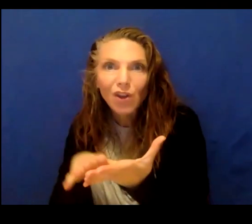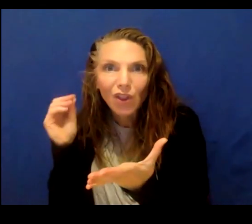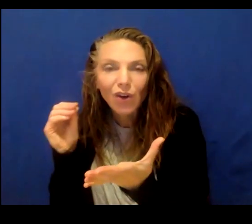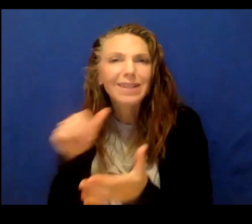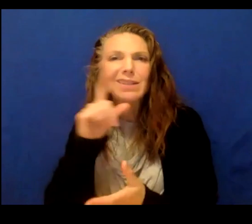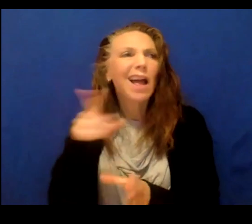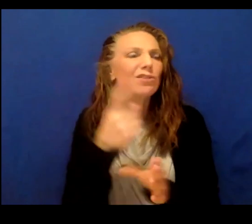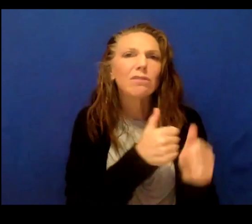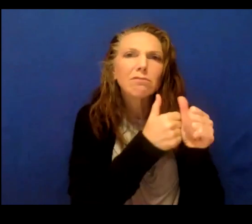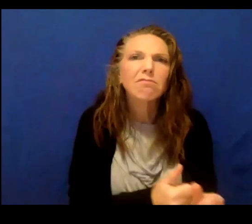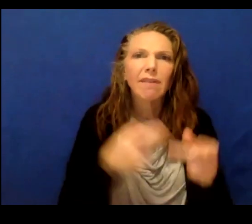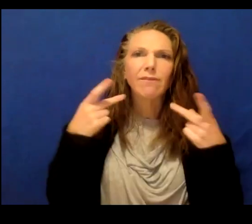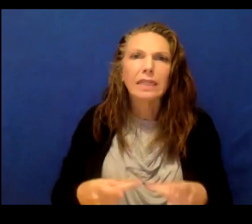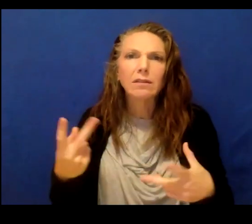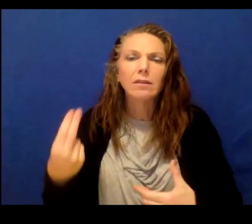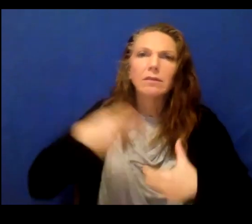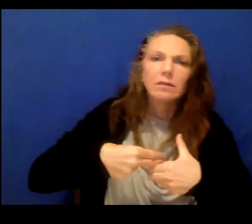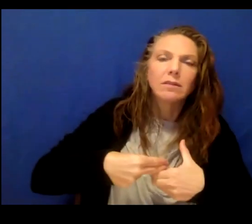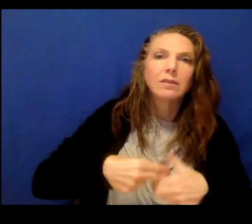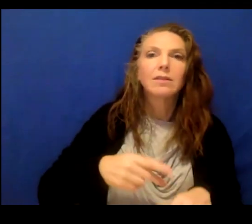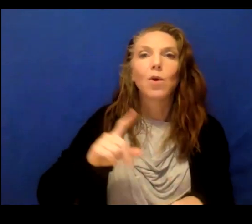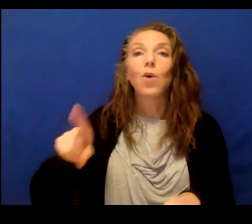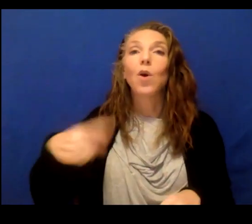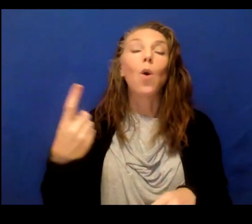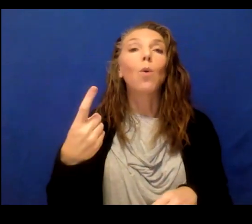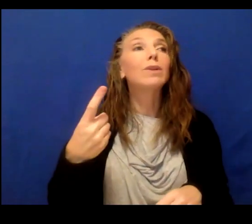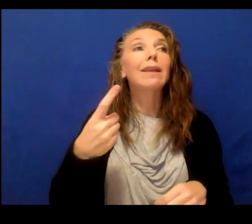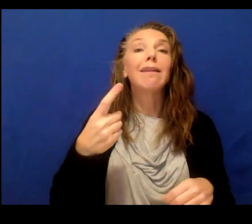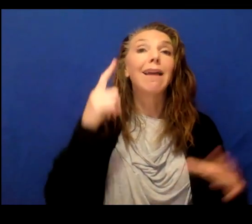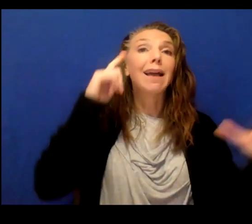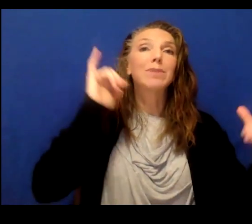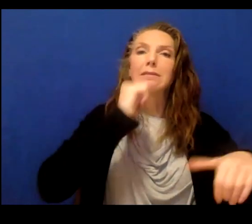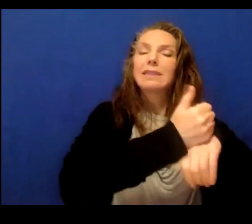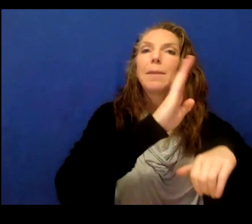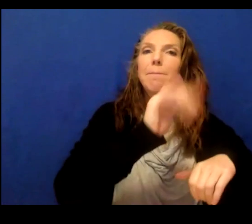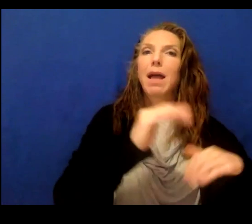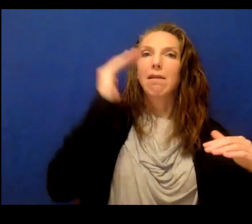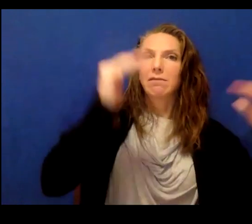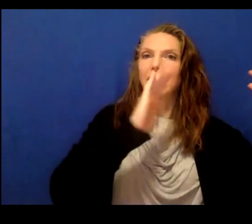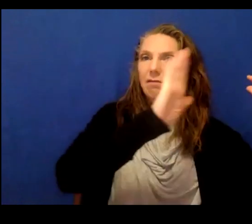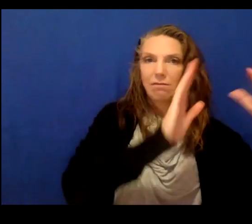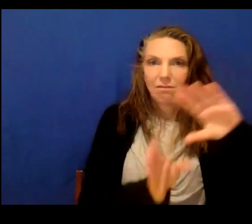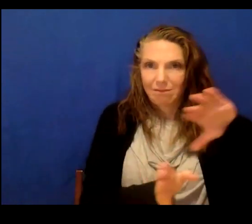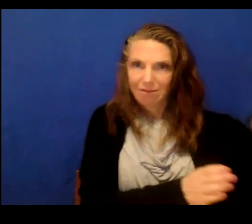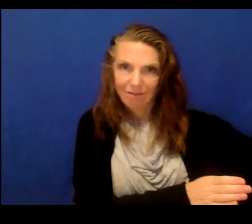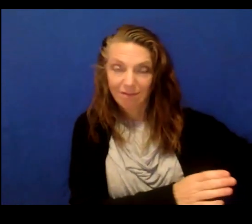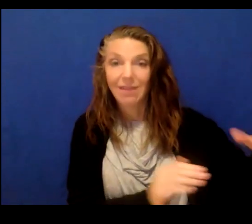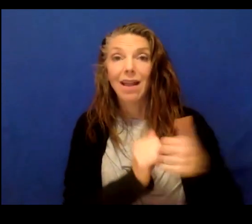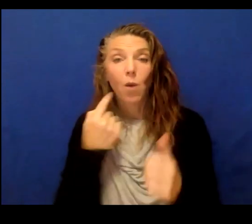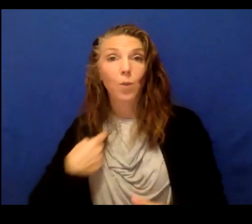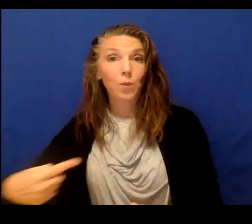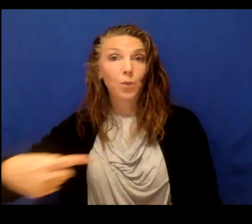physical participation or only adult created expectations. The way that